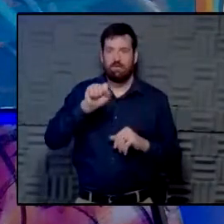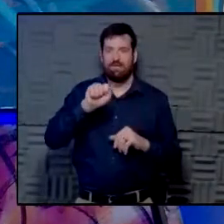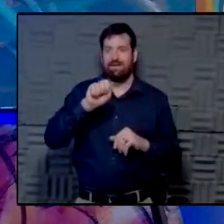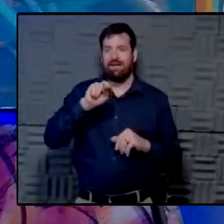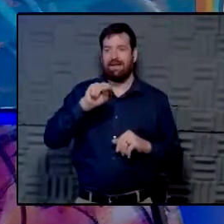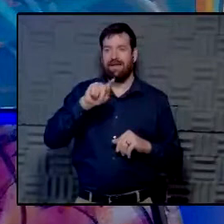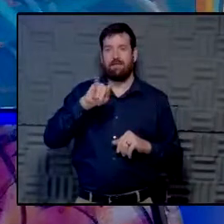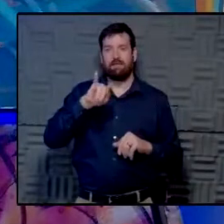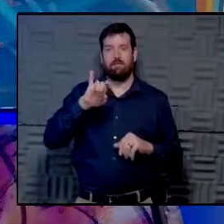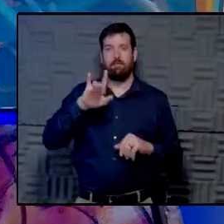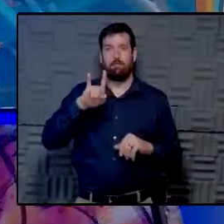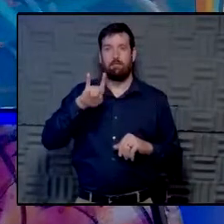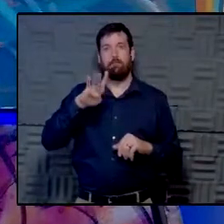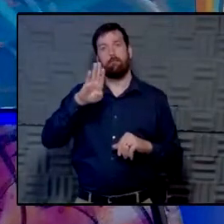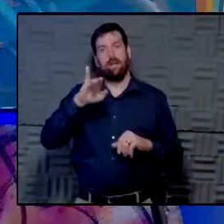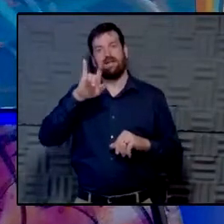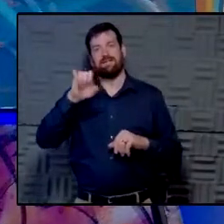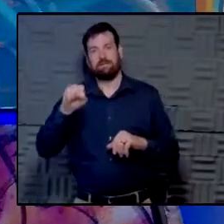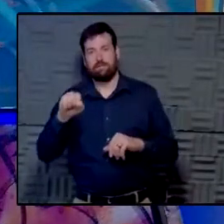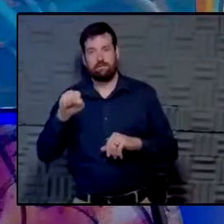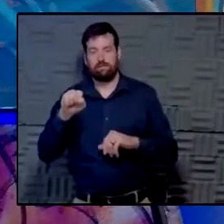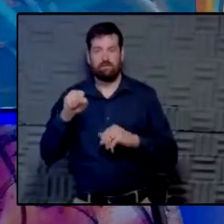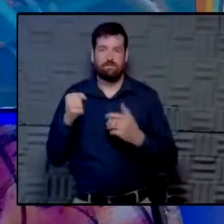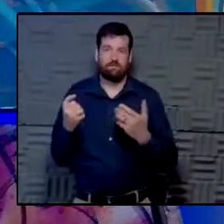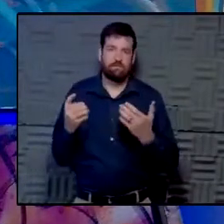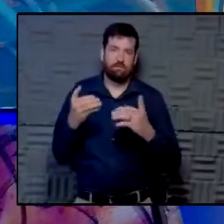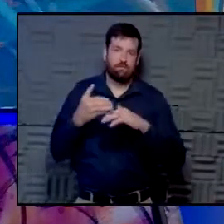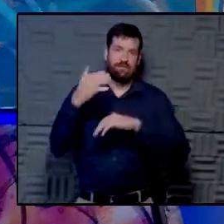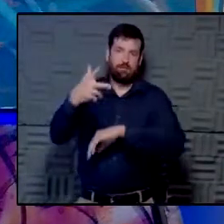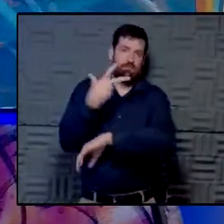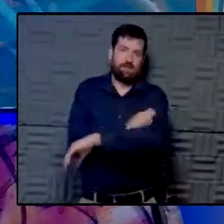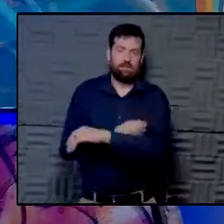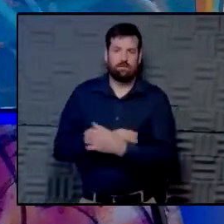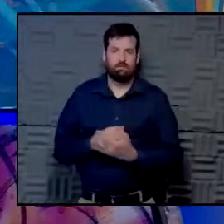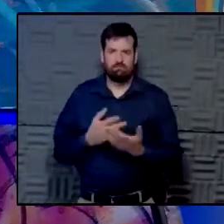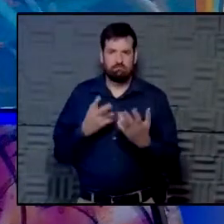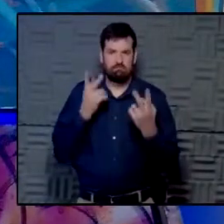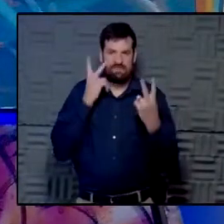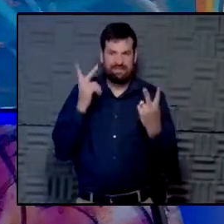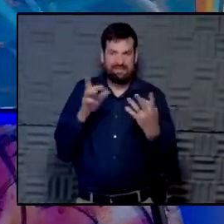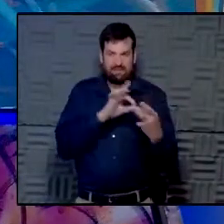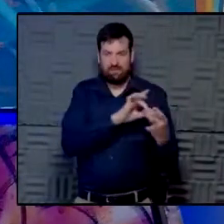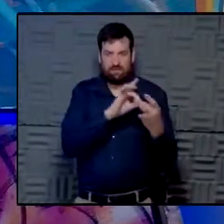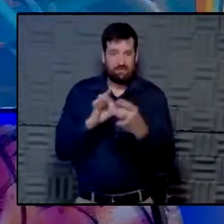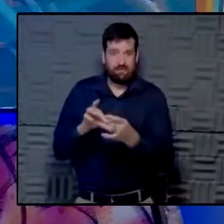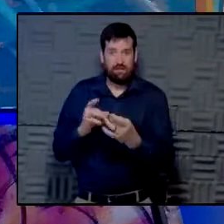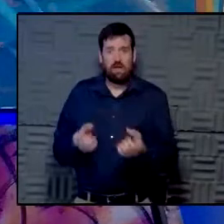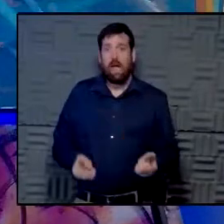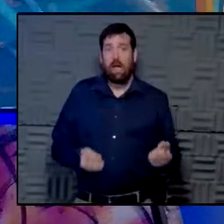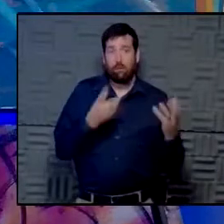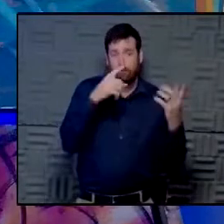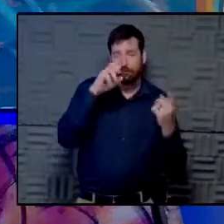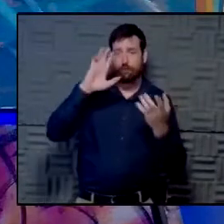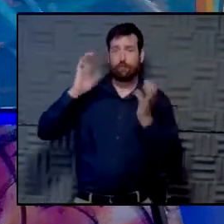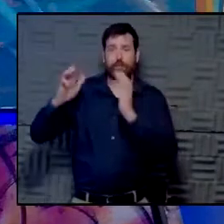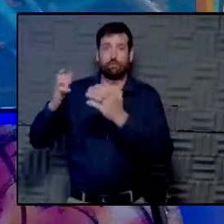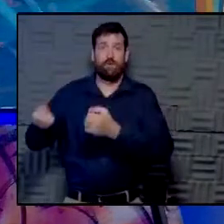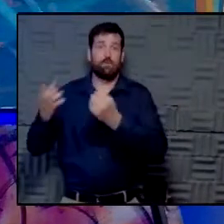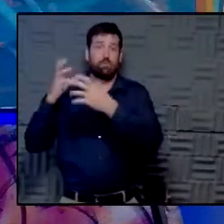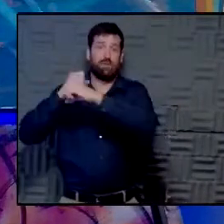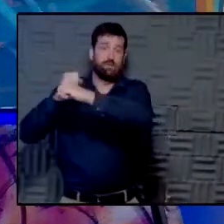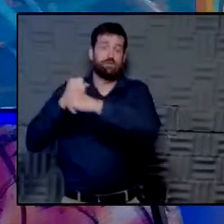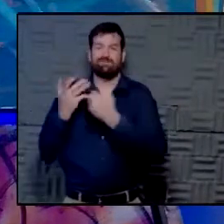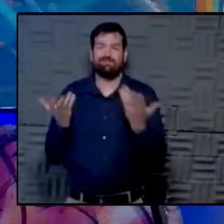after vaccination. One, there's no data to see the correlate of protection, and 2, that antibody you're testing may not even